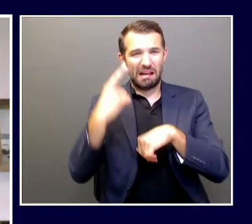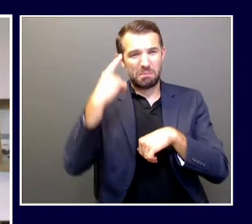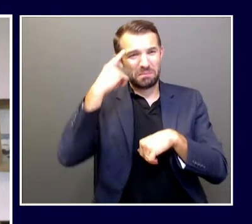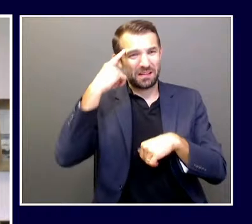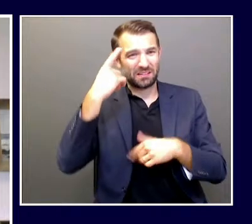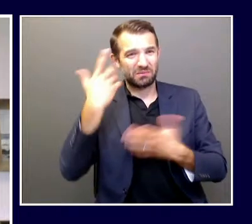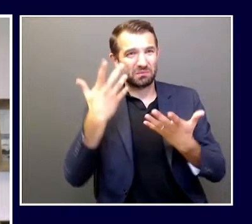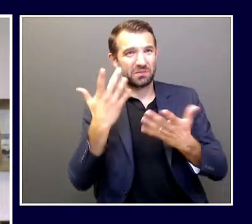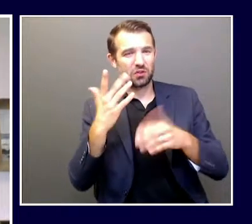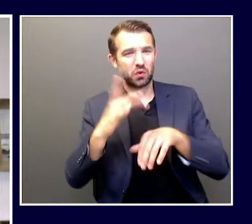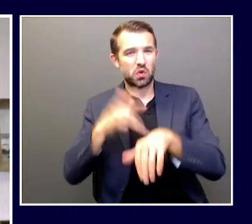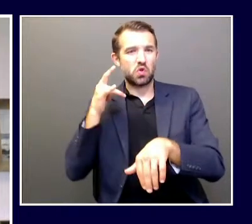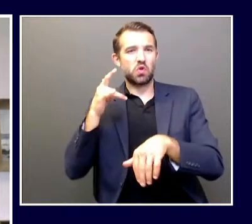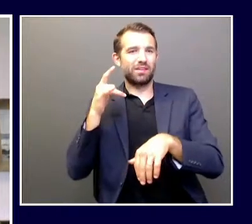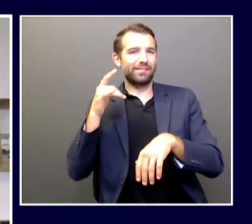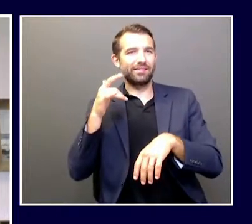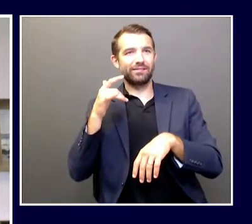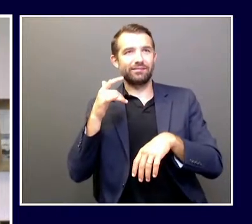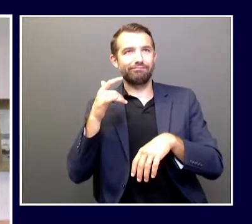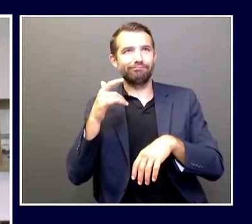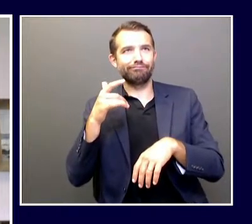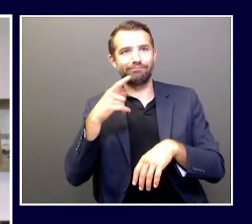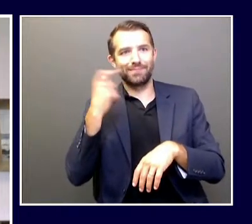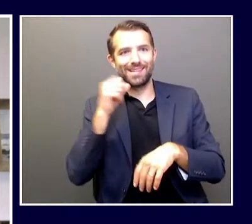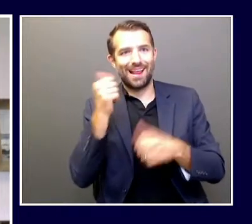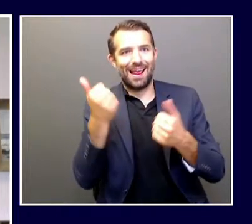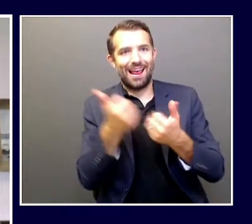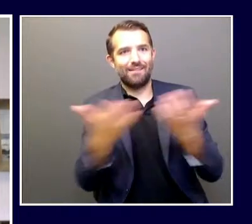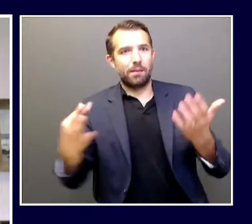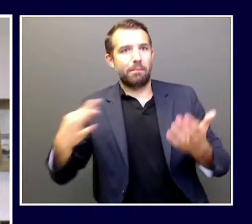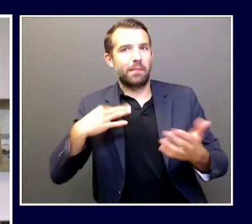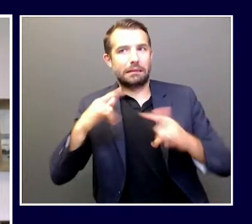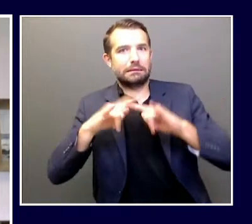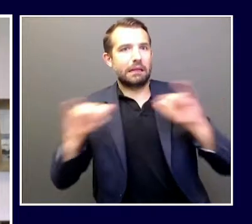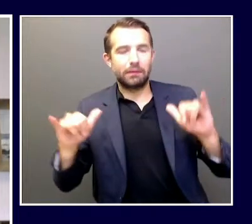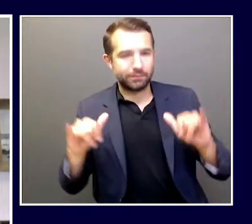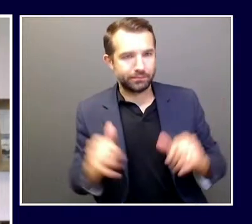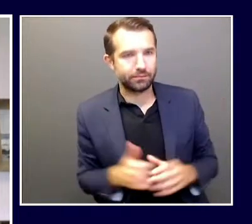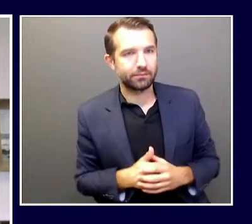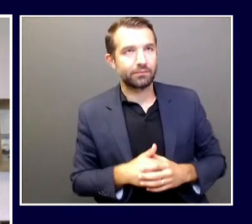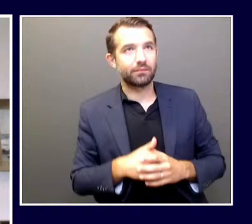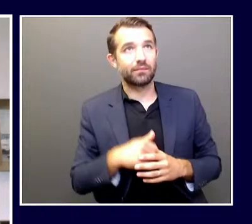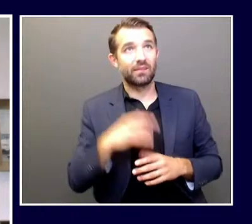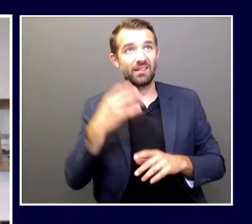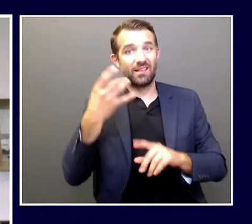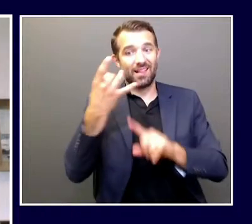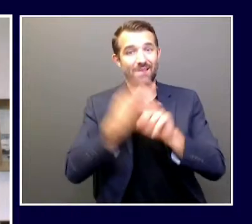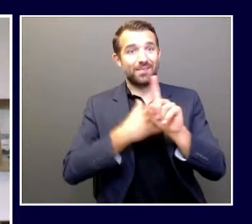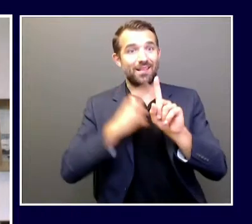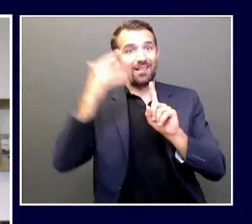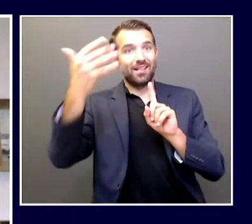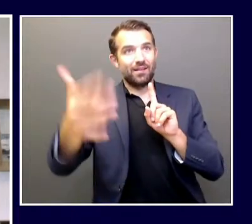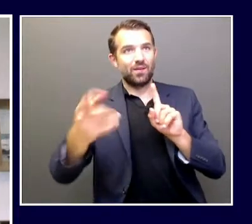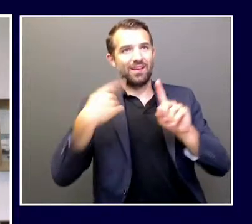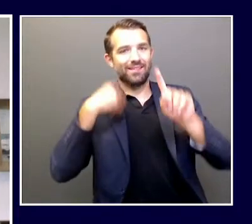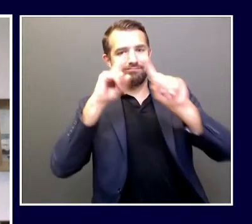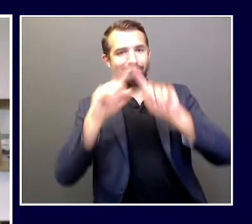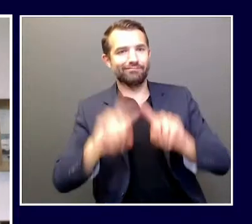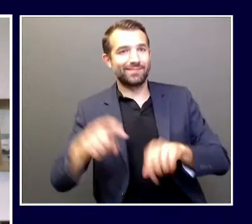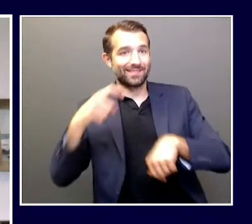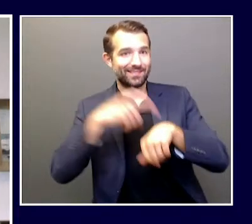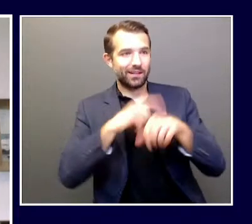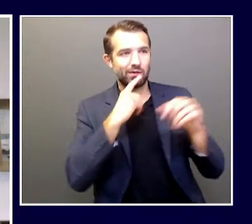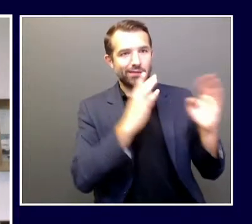doctors' offices and pharmacies. It's important to note that we still have 2 large-scale sites that are still open, the